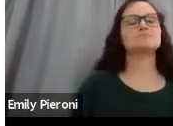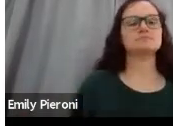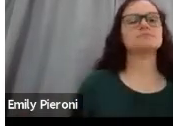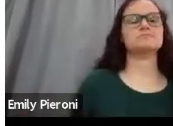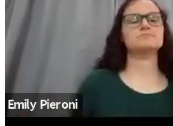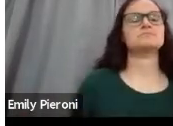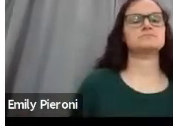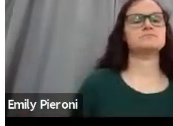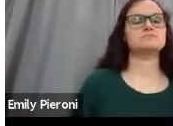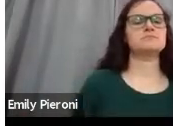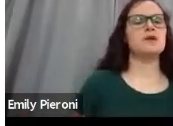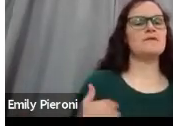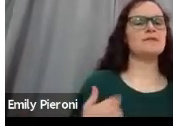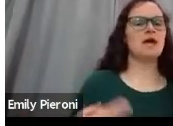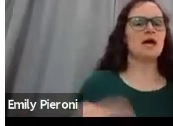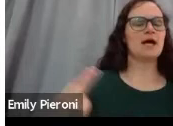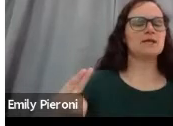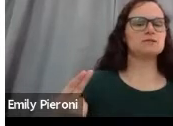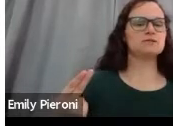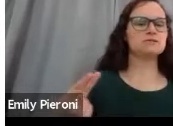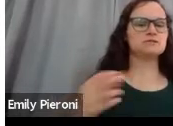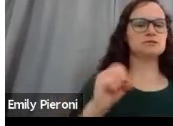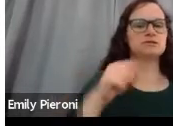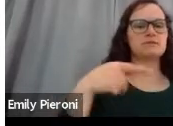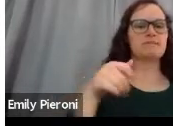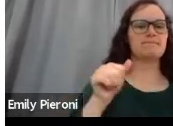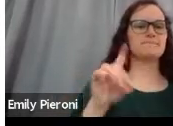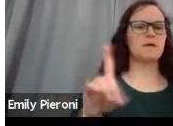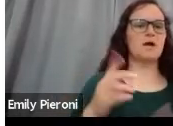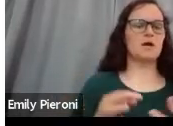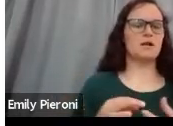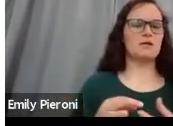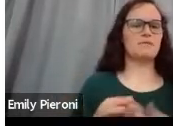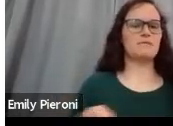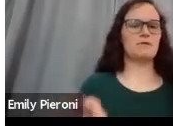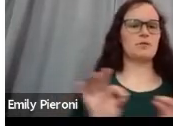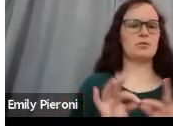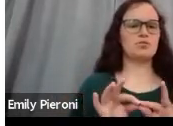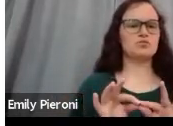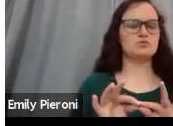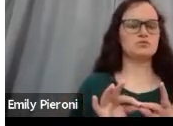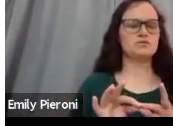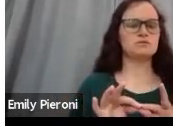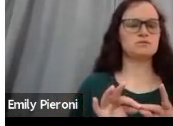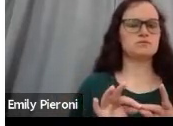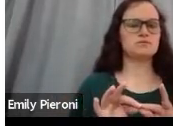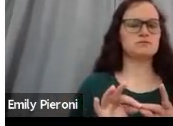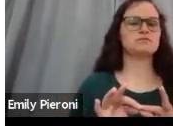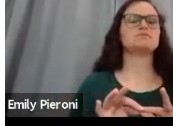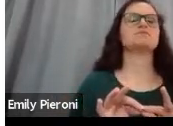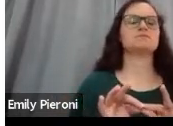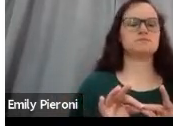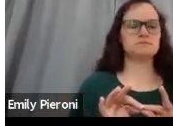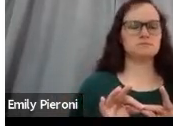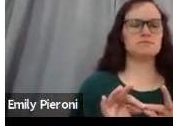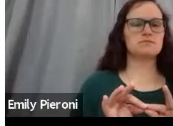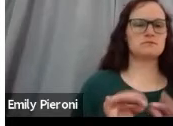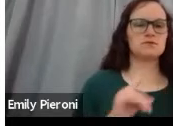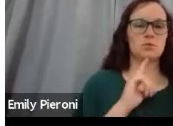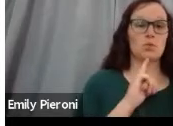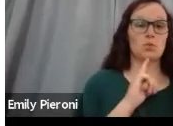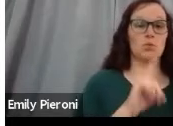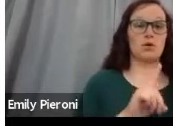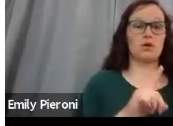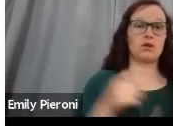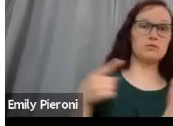the highest SPAD values, which indicated that the composted biosolids were achieving the objectives of